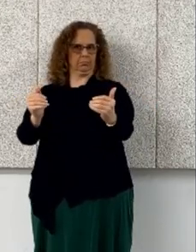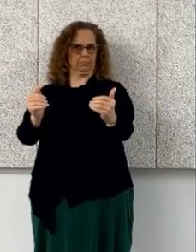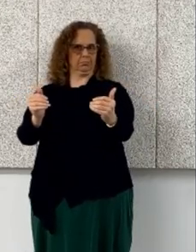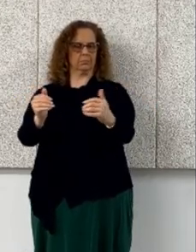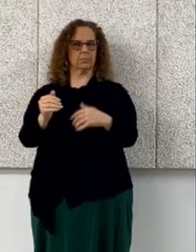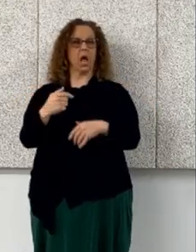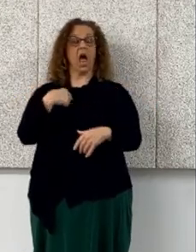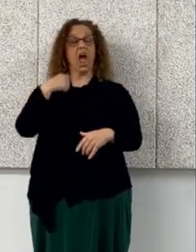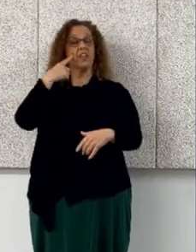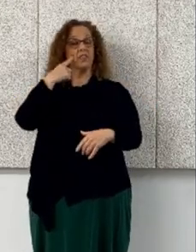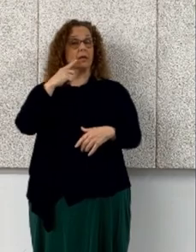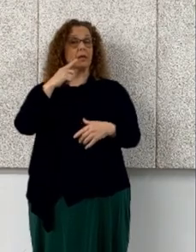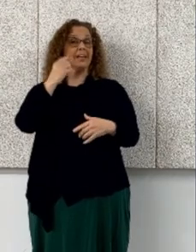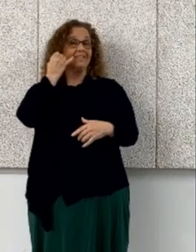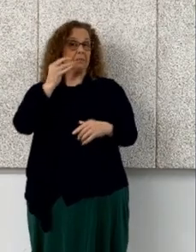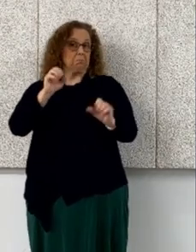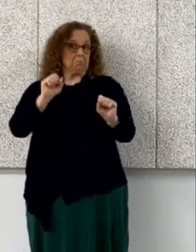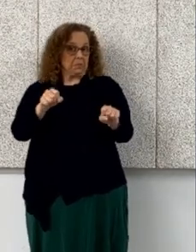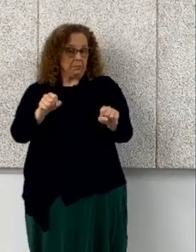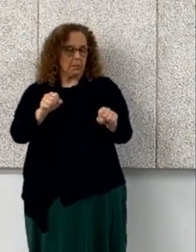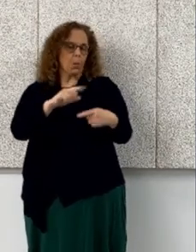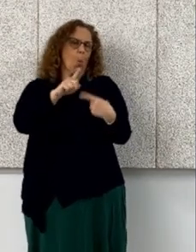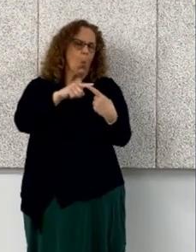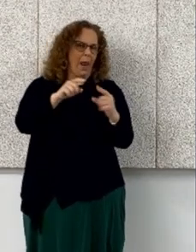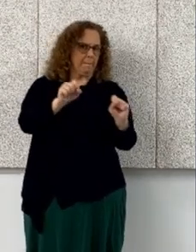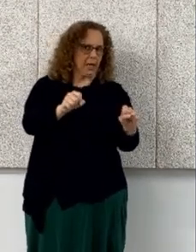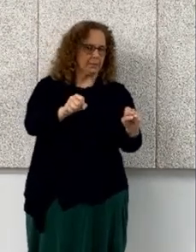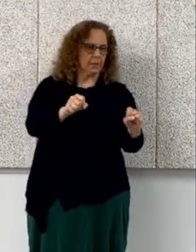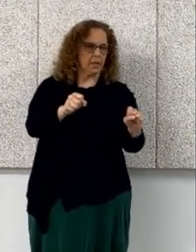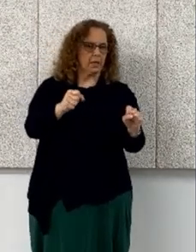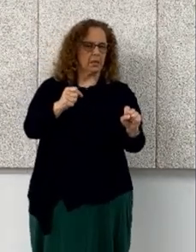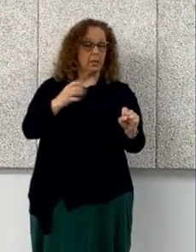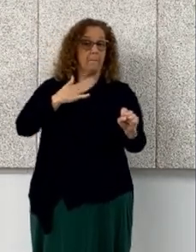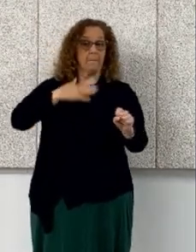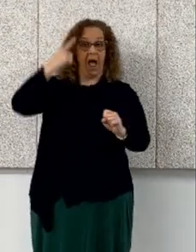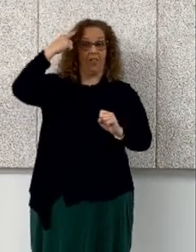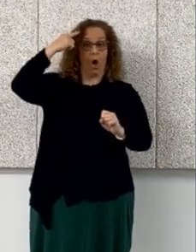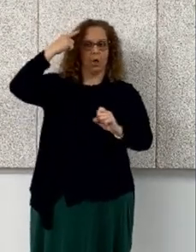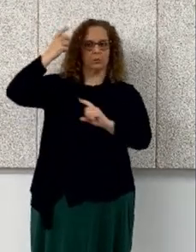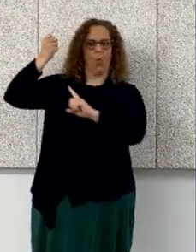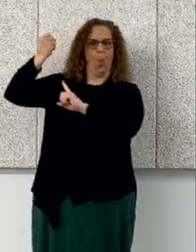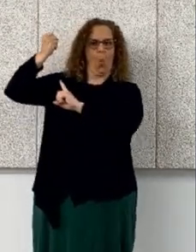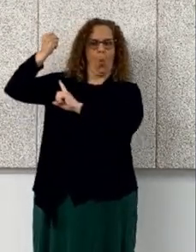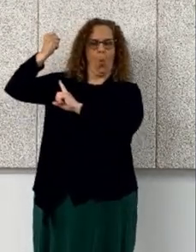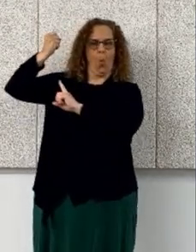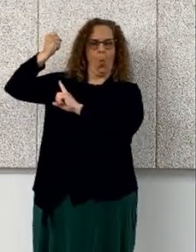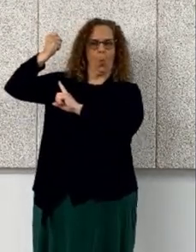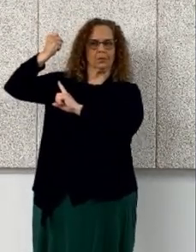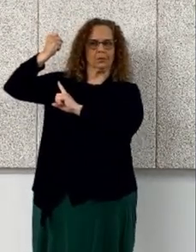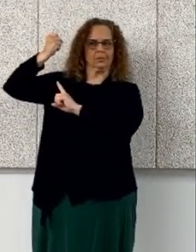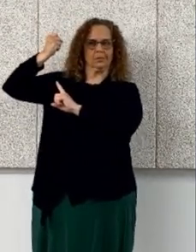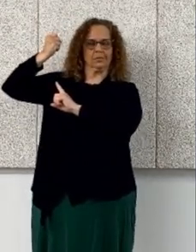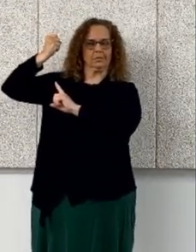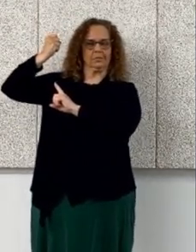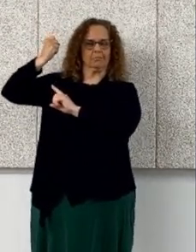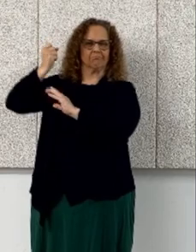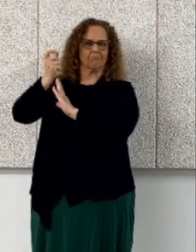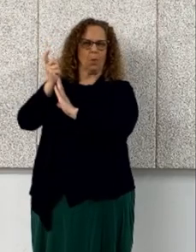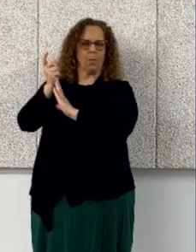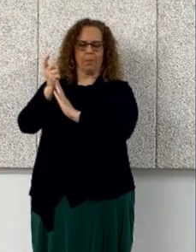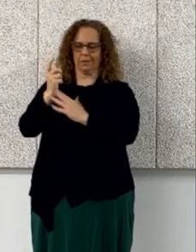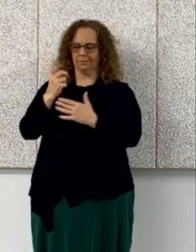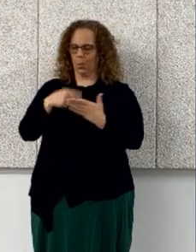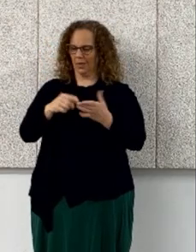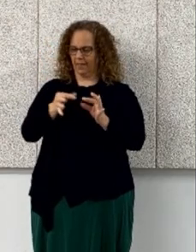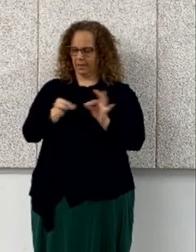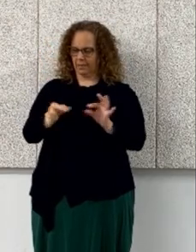when possible, holding my thought for a second so that it we're not like sort of like, what's the